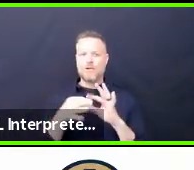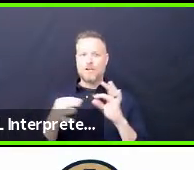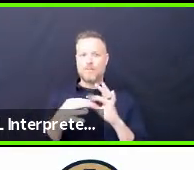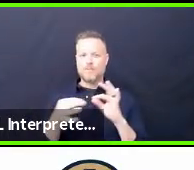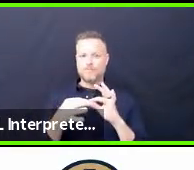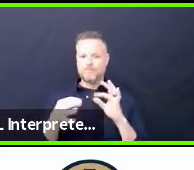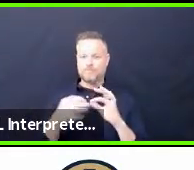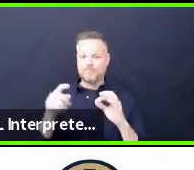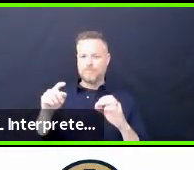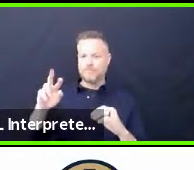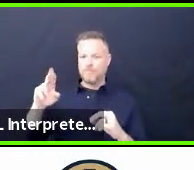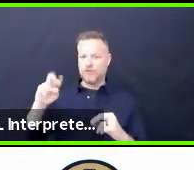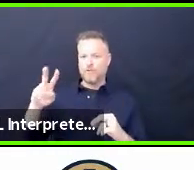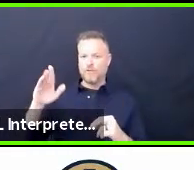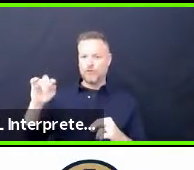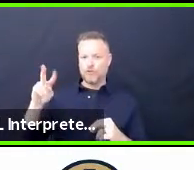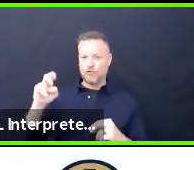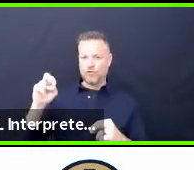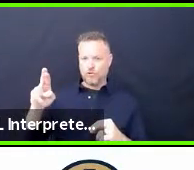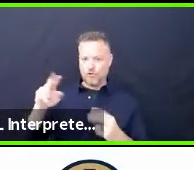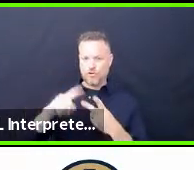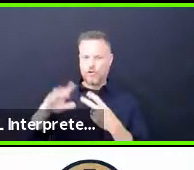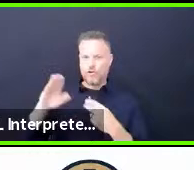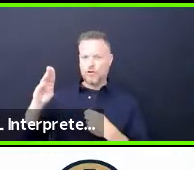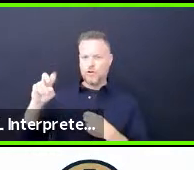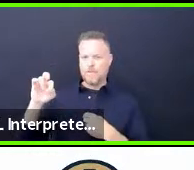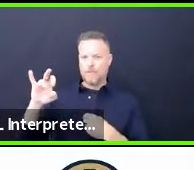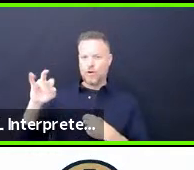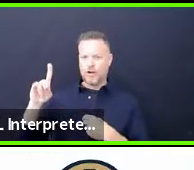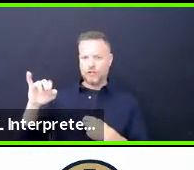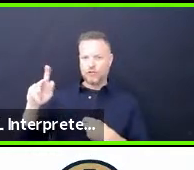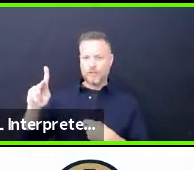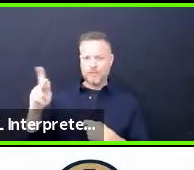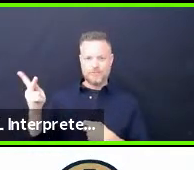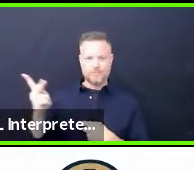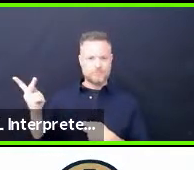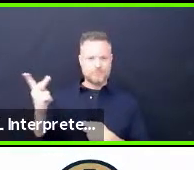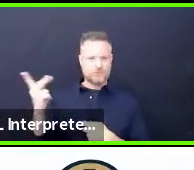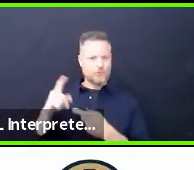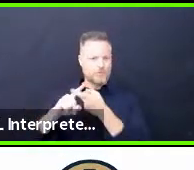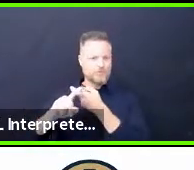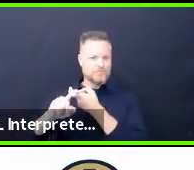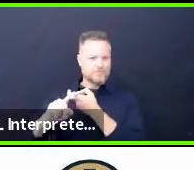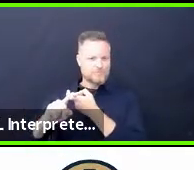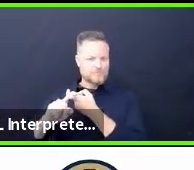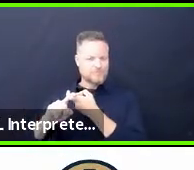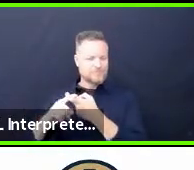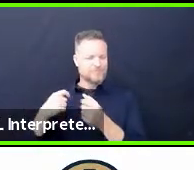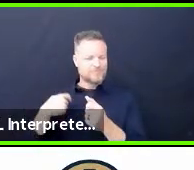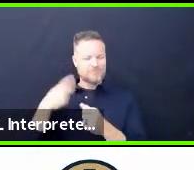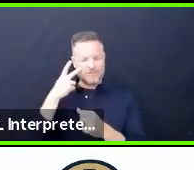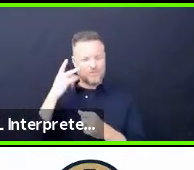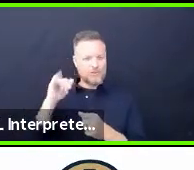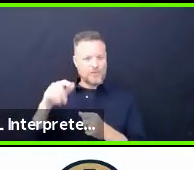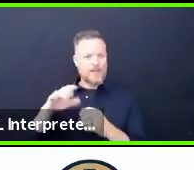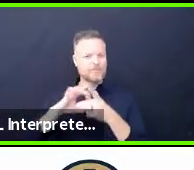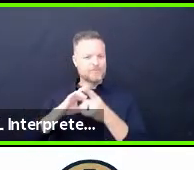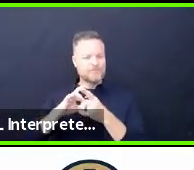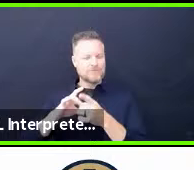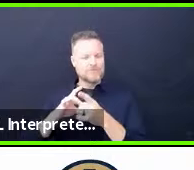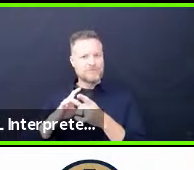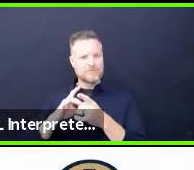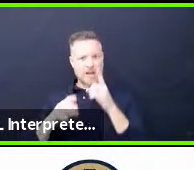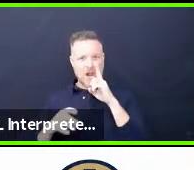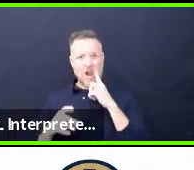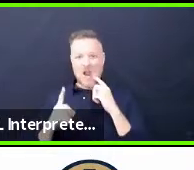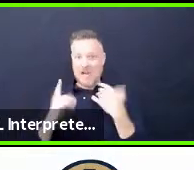how Reverend Carter, now you and Broderick are friends. I really feel that too, that it's all about relationships. And as I got